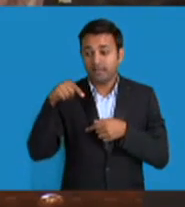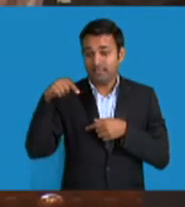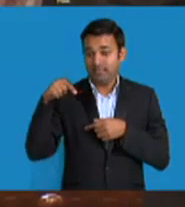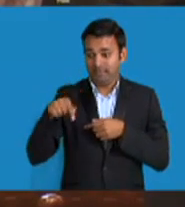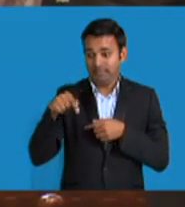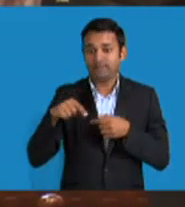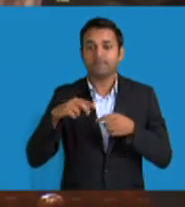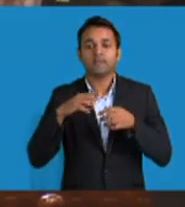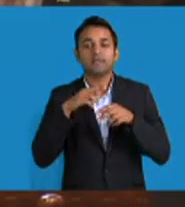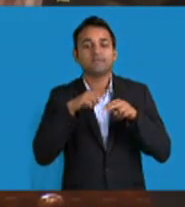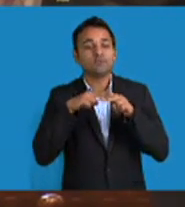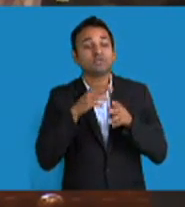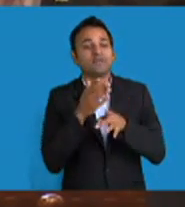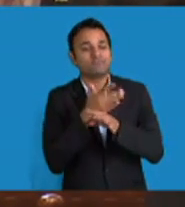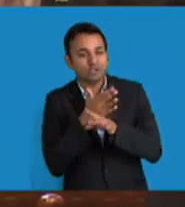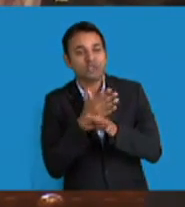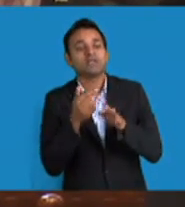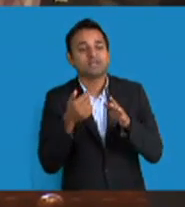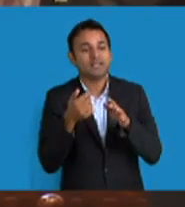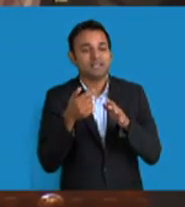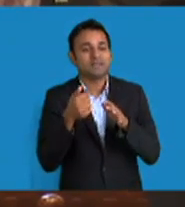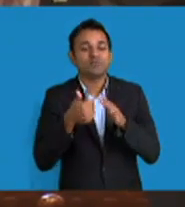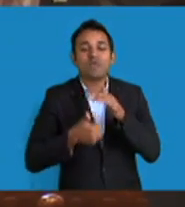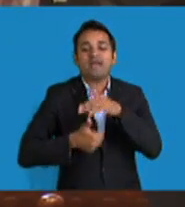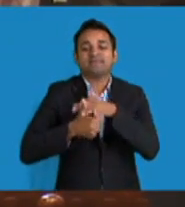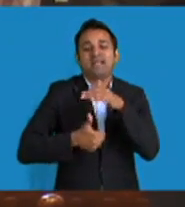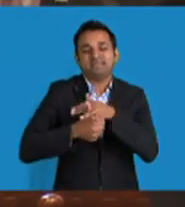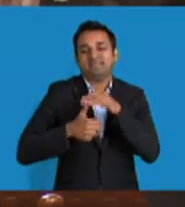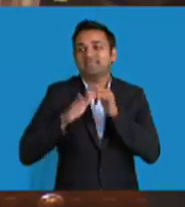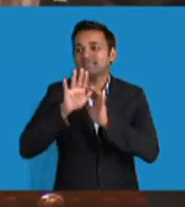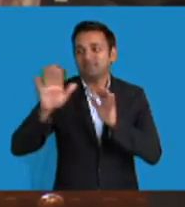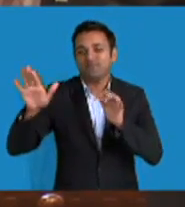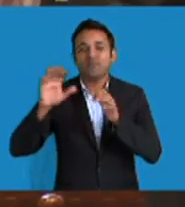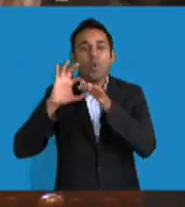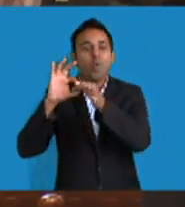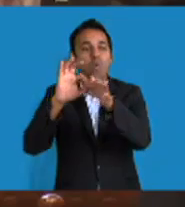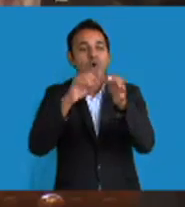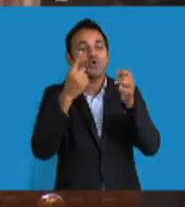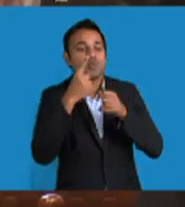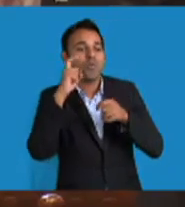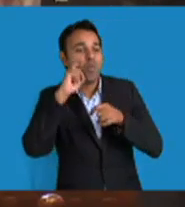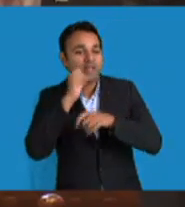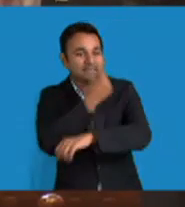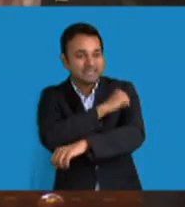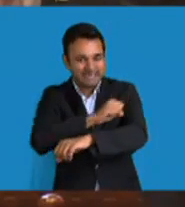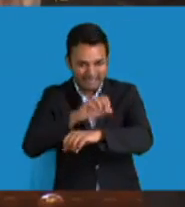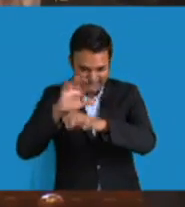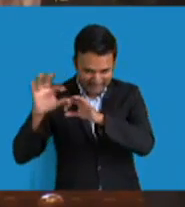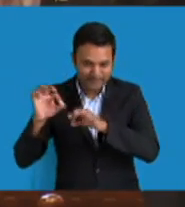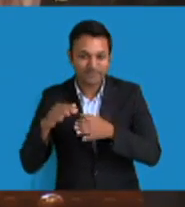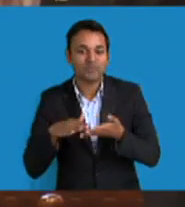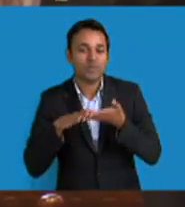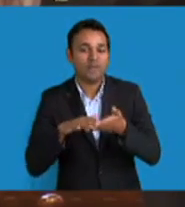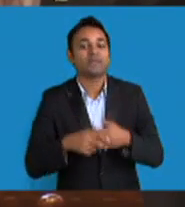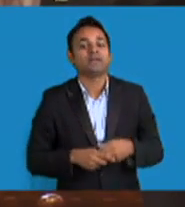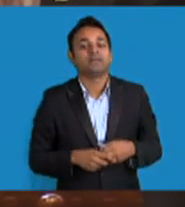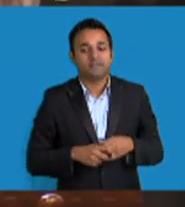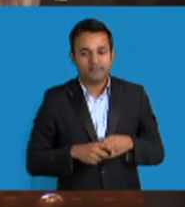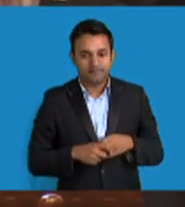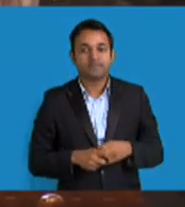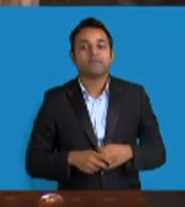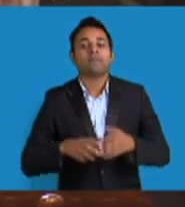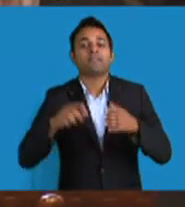waters to fish. The proposal is to allow the tuna caught in their waters by our vessels to be brought back to Fiji